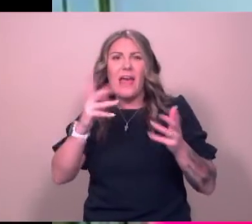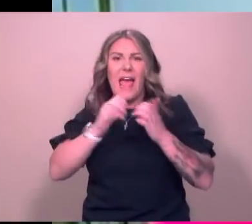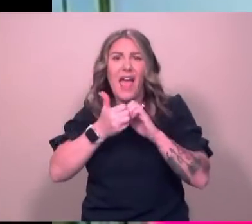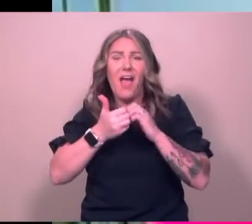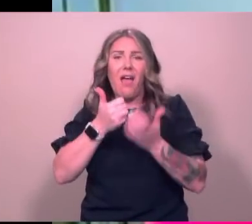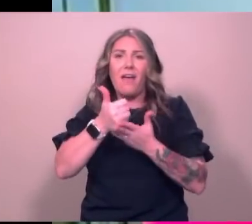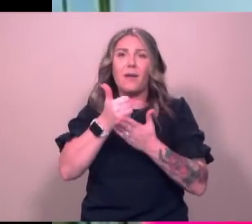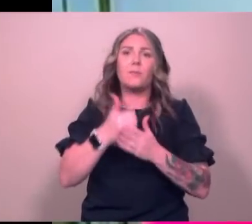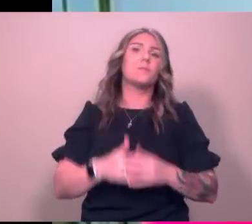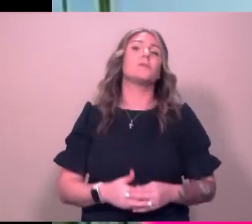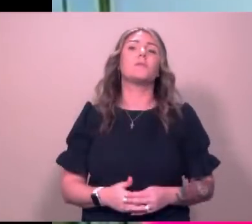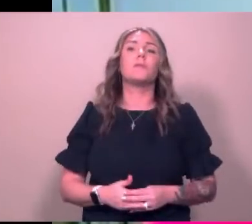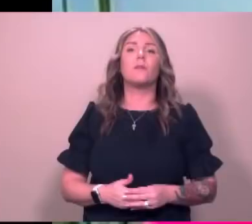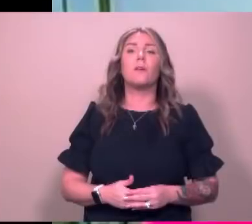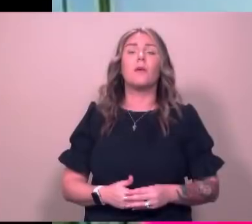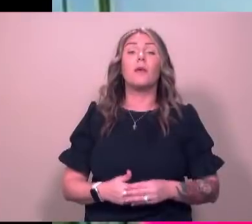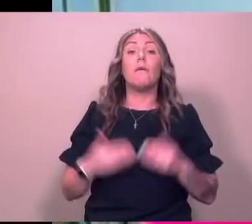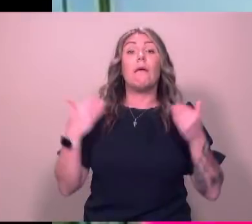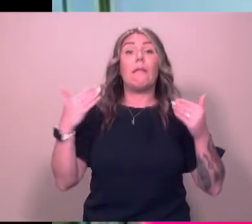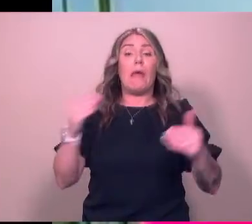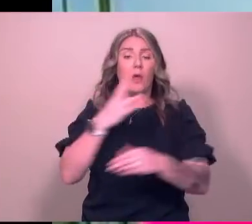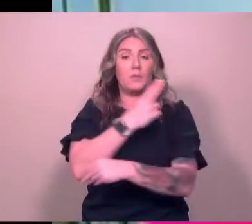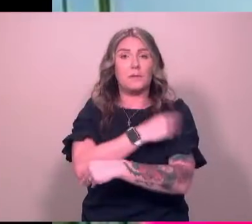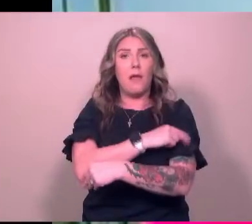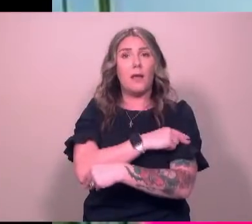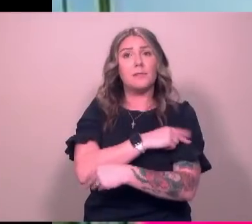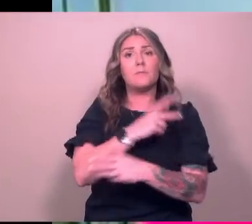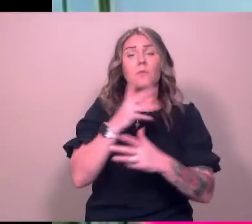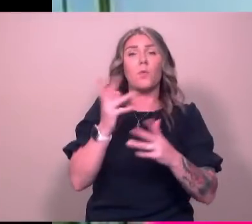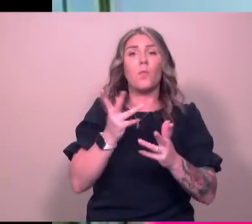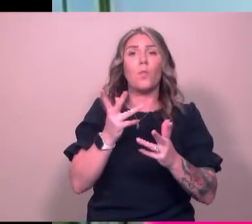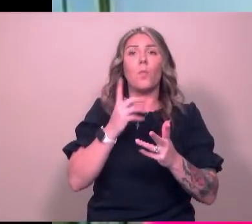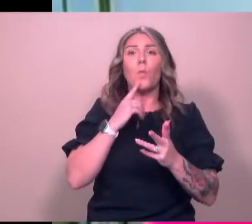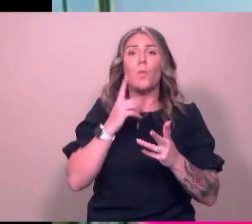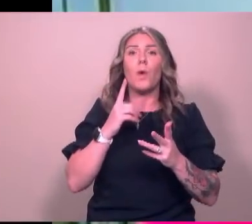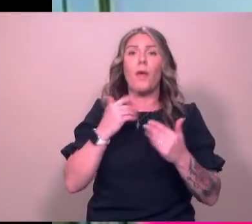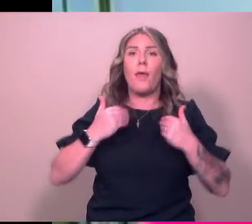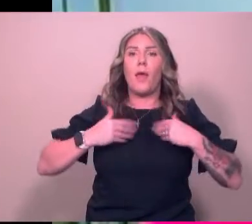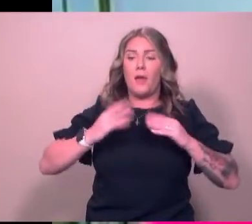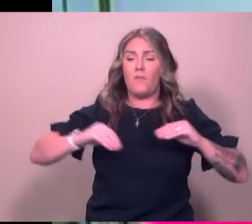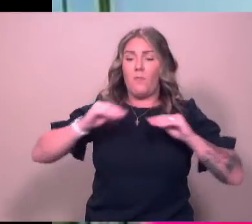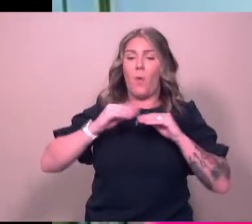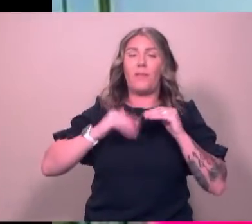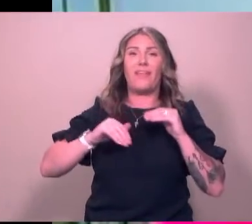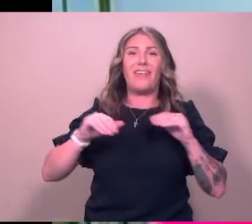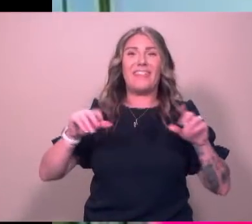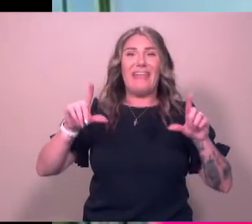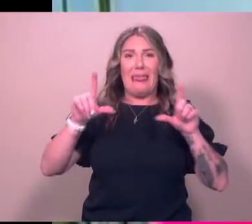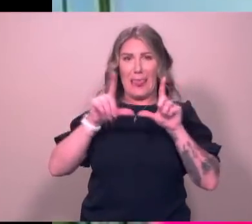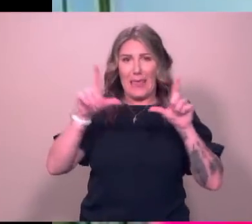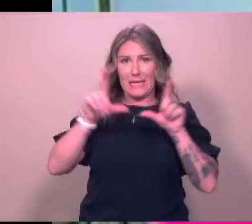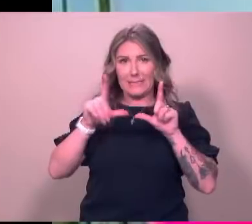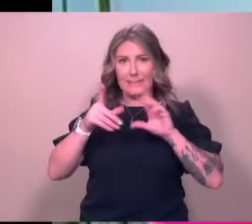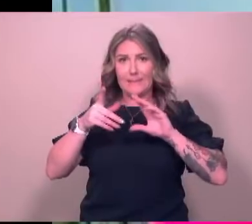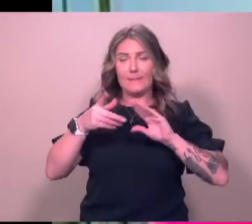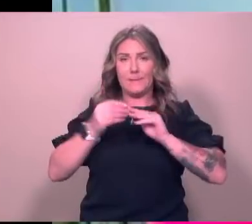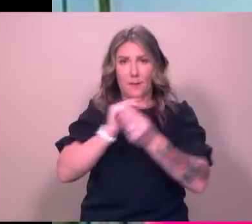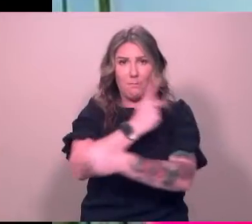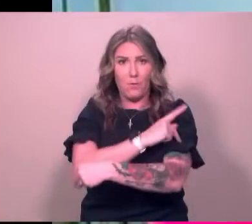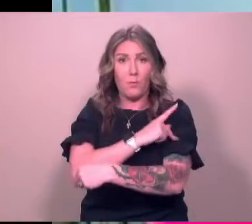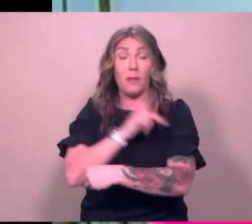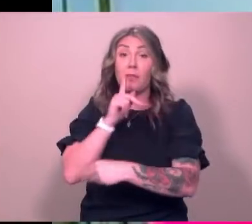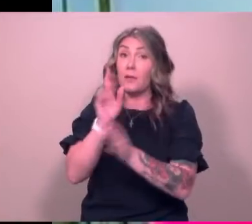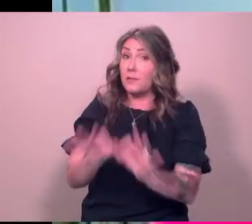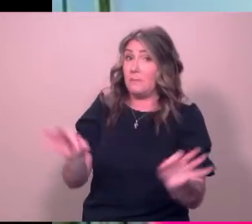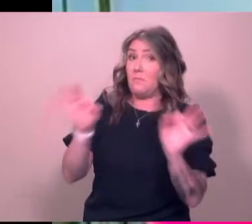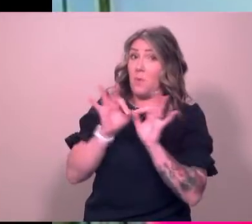would help, it does allow hospitals to house more than their licensed number of patients, which is important